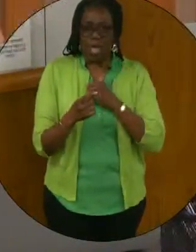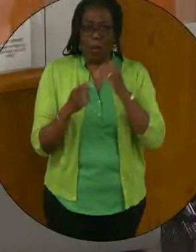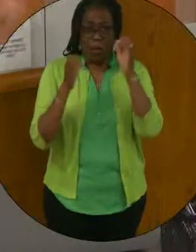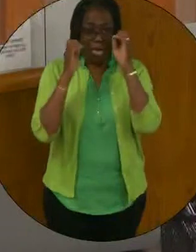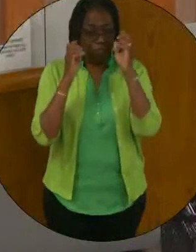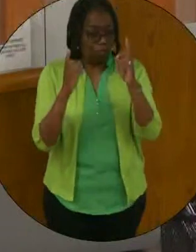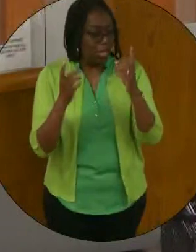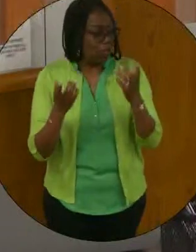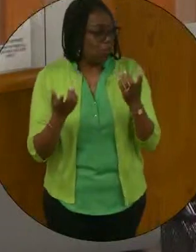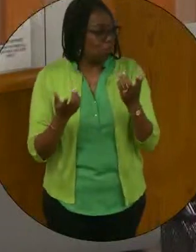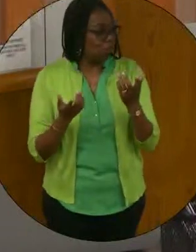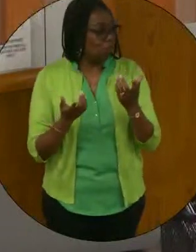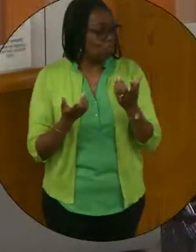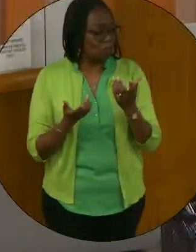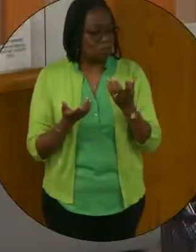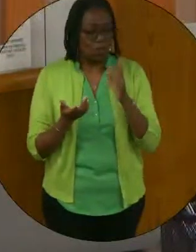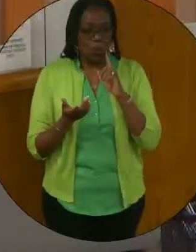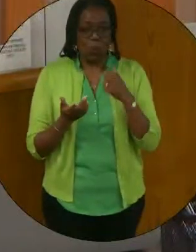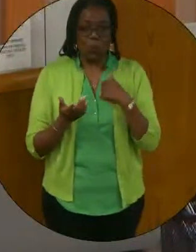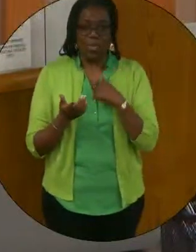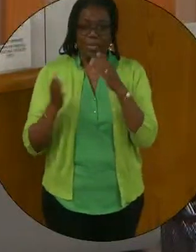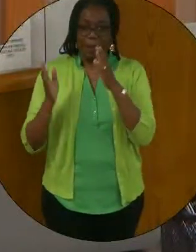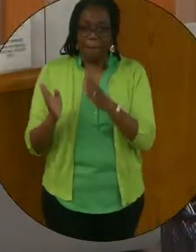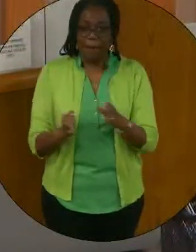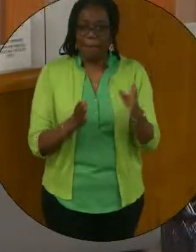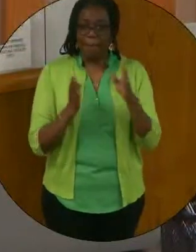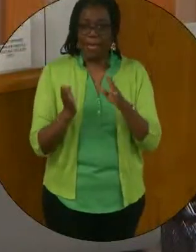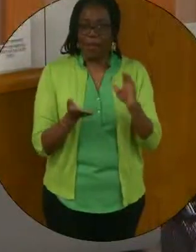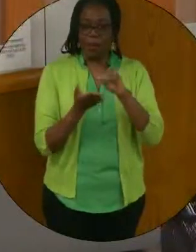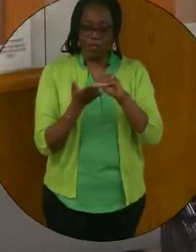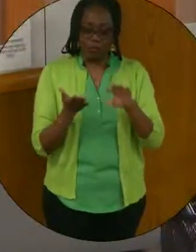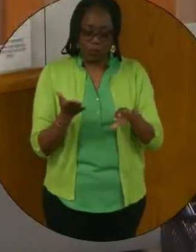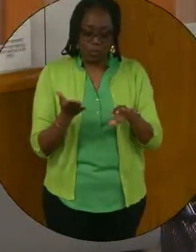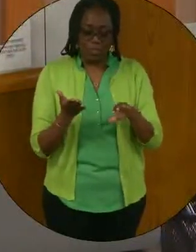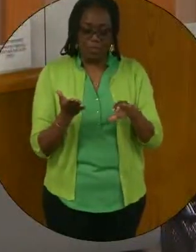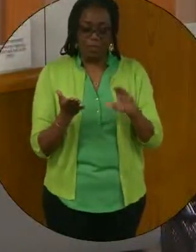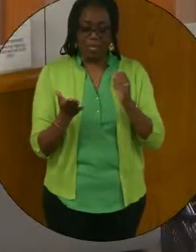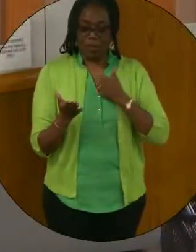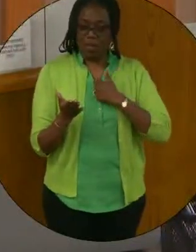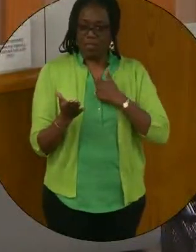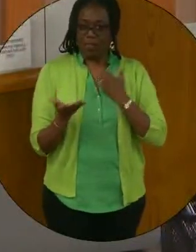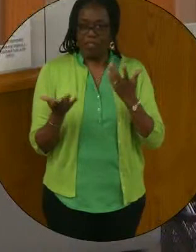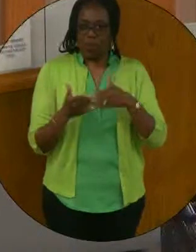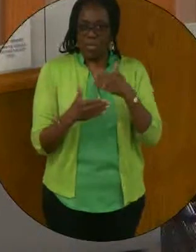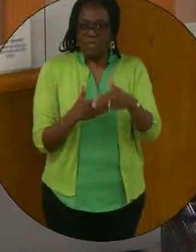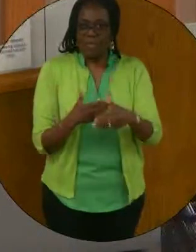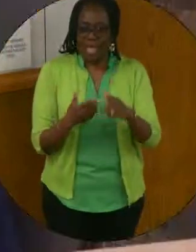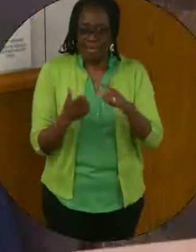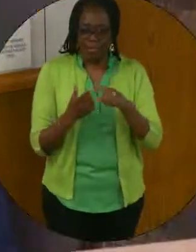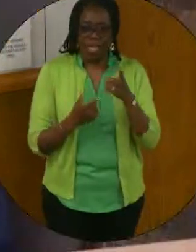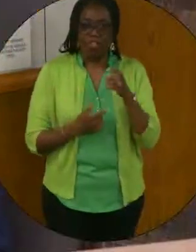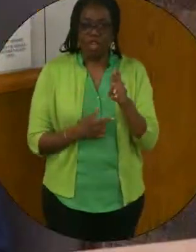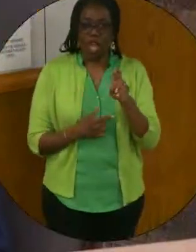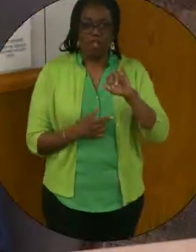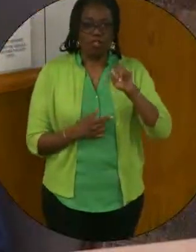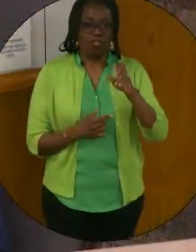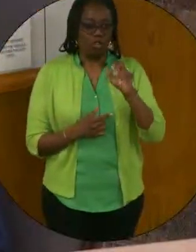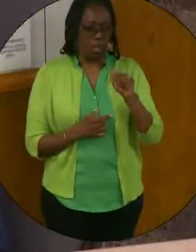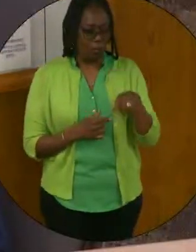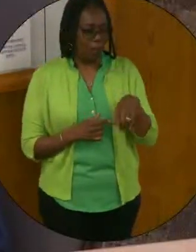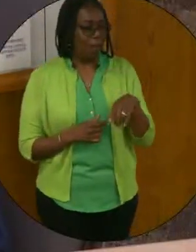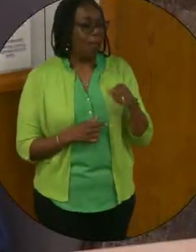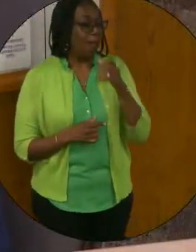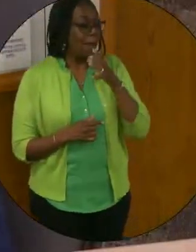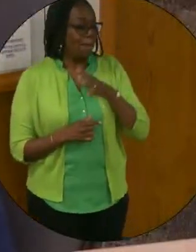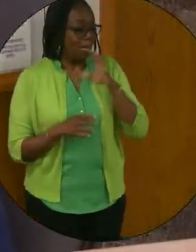that we can prepare our students and prepare ourselves for what's next? Dr. Jara? Madam President, members of the board, no,